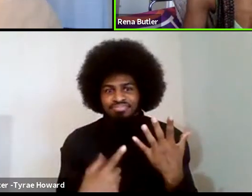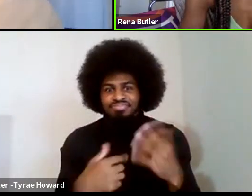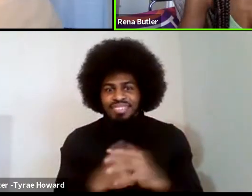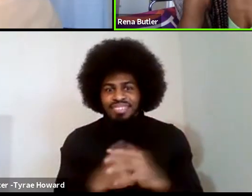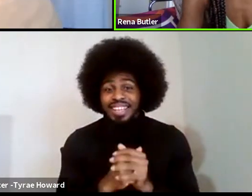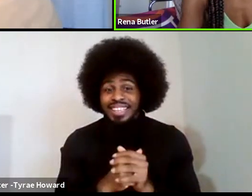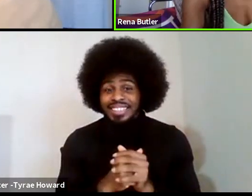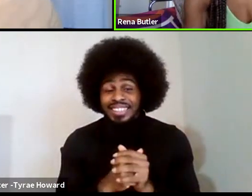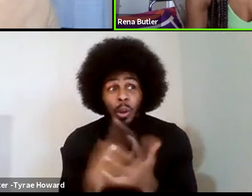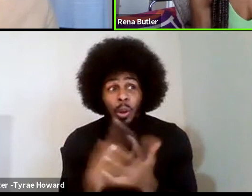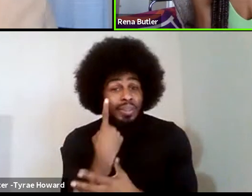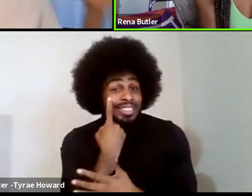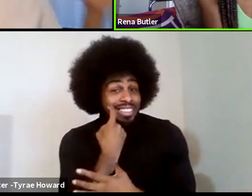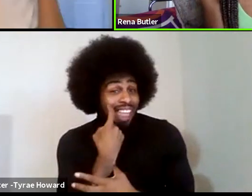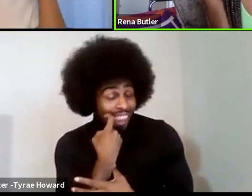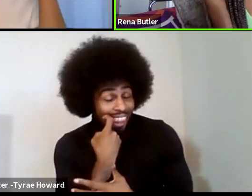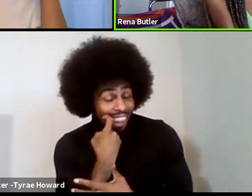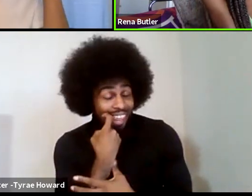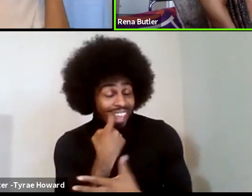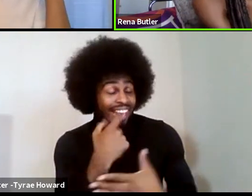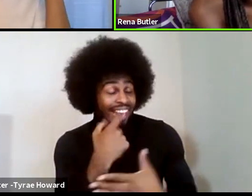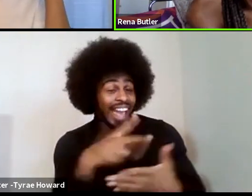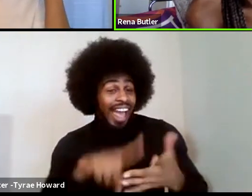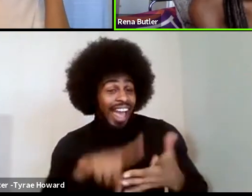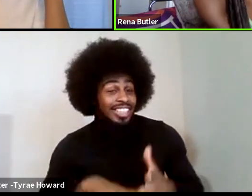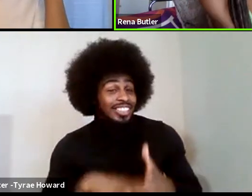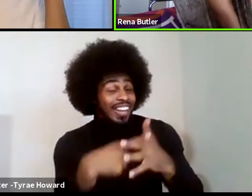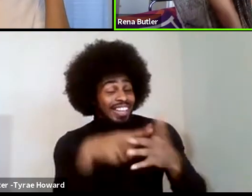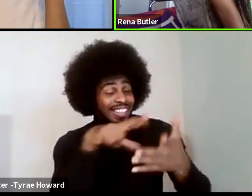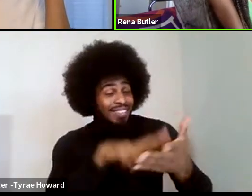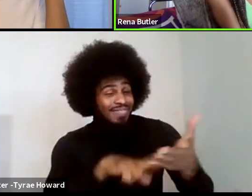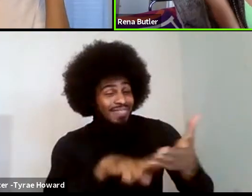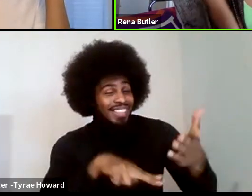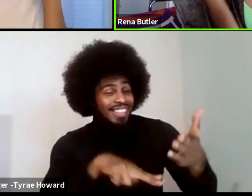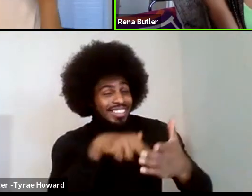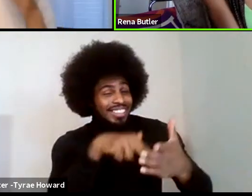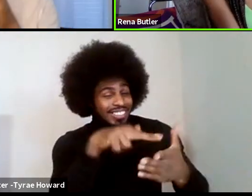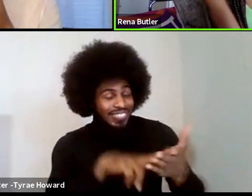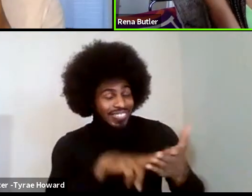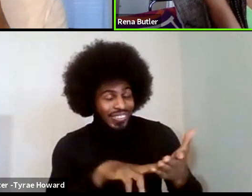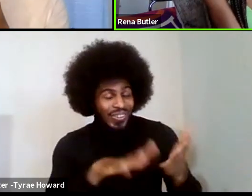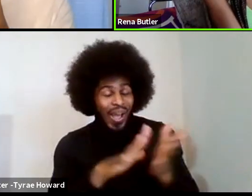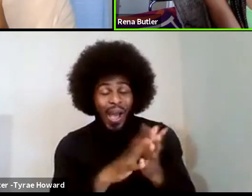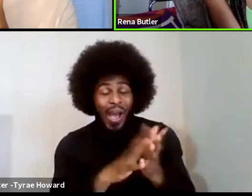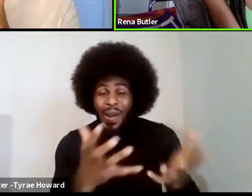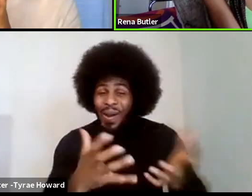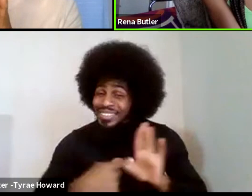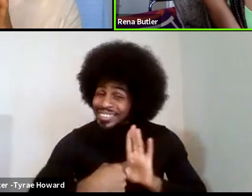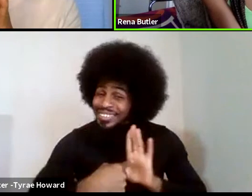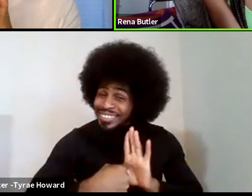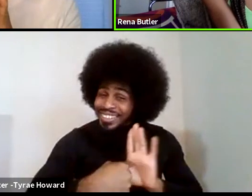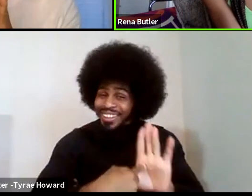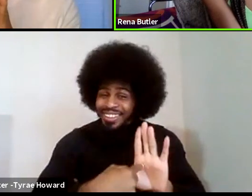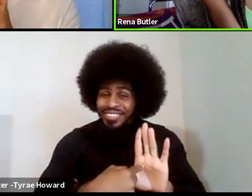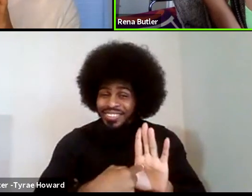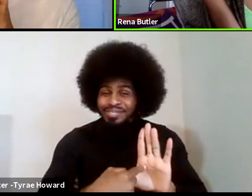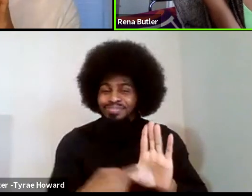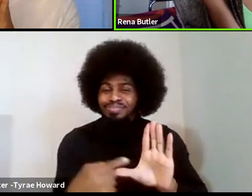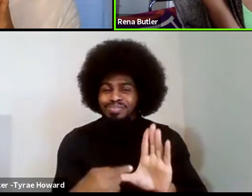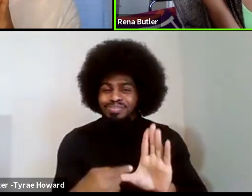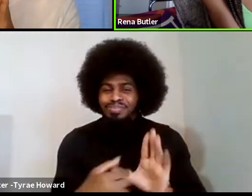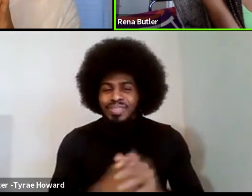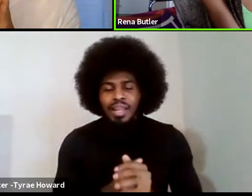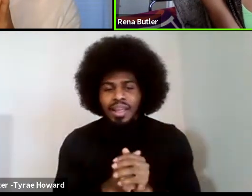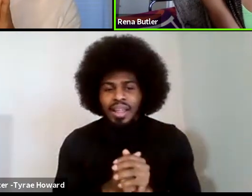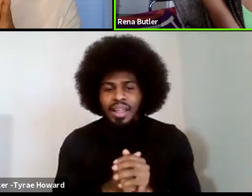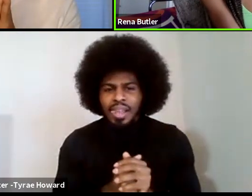started painting, speaking of, and I wanted to show. I had this wild tsunami dream, which could have